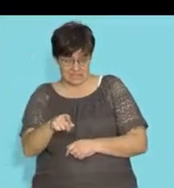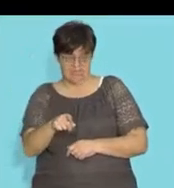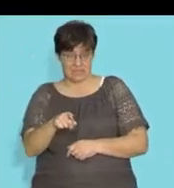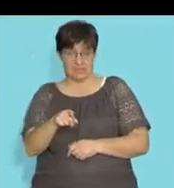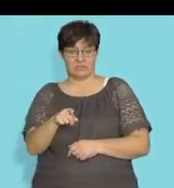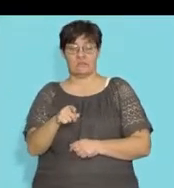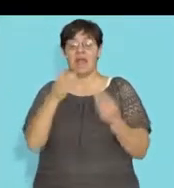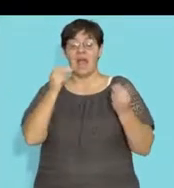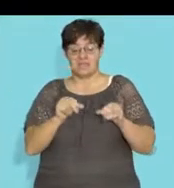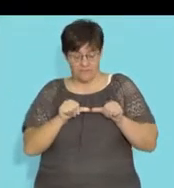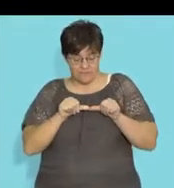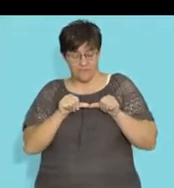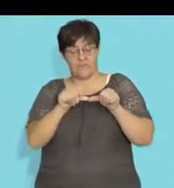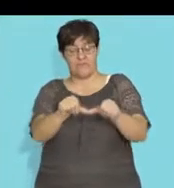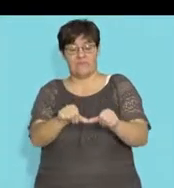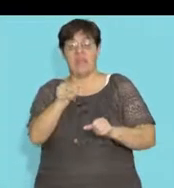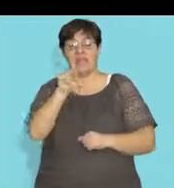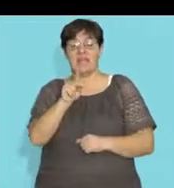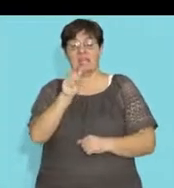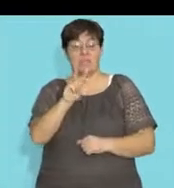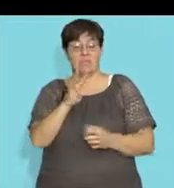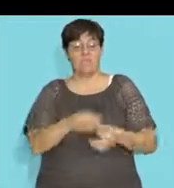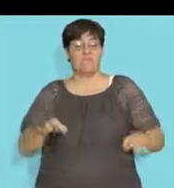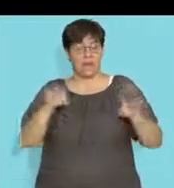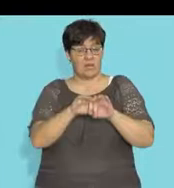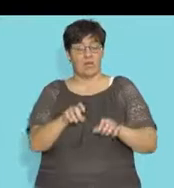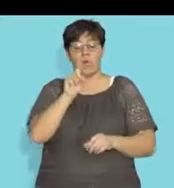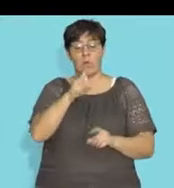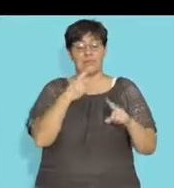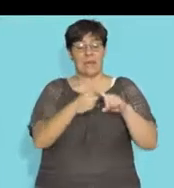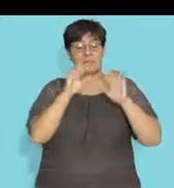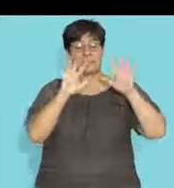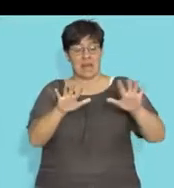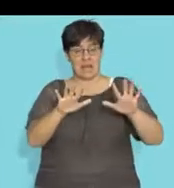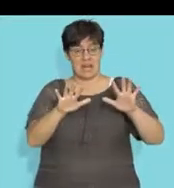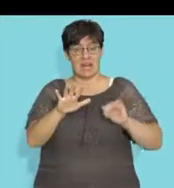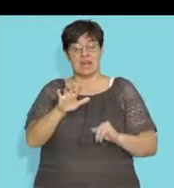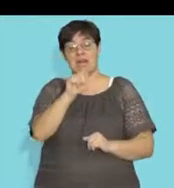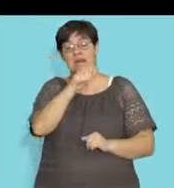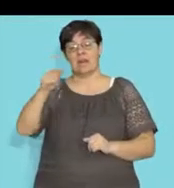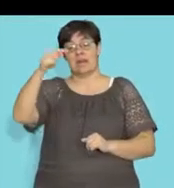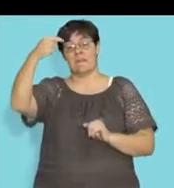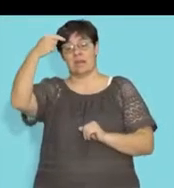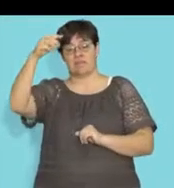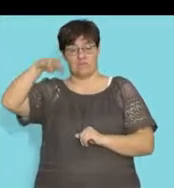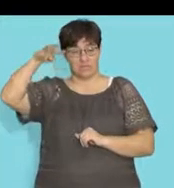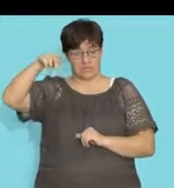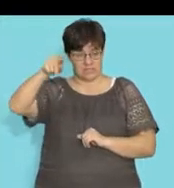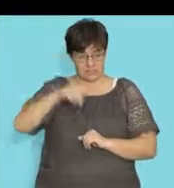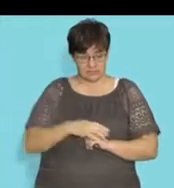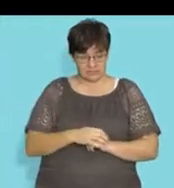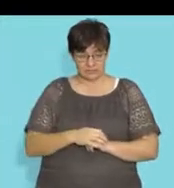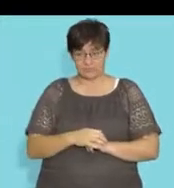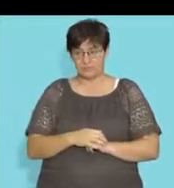a constant Kw value of 1 times 10 to the power minus 14, it